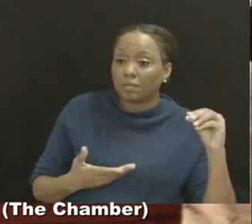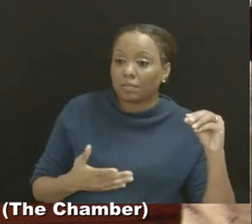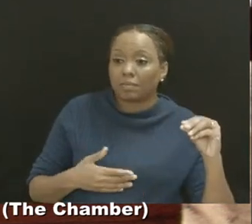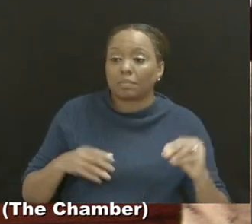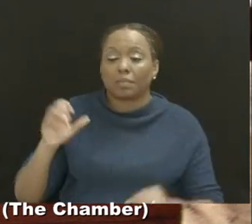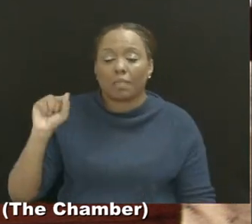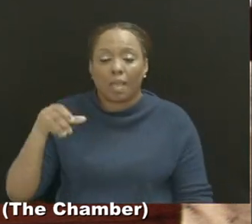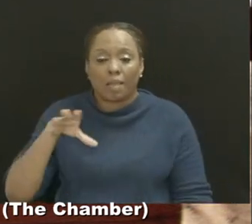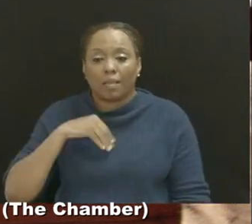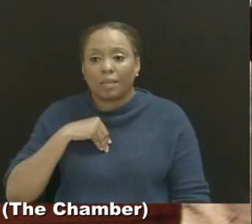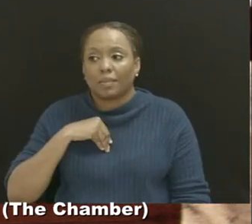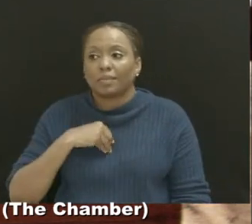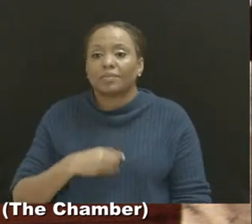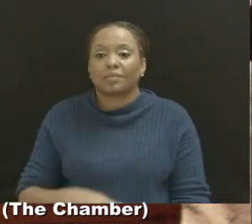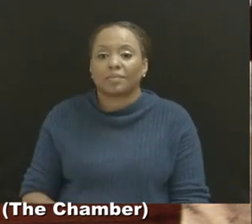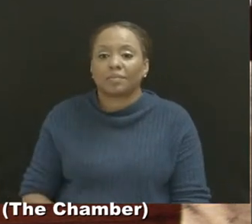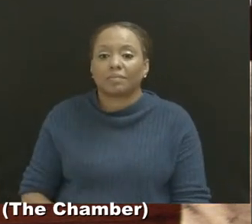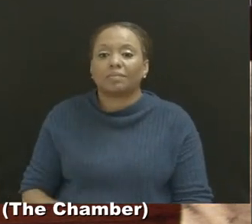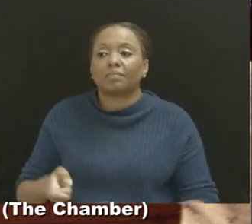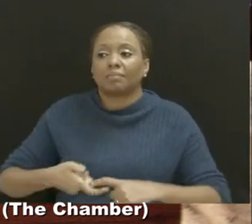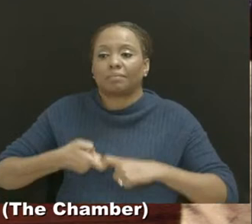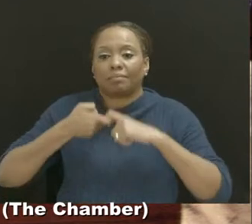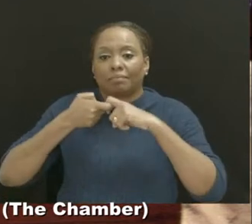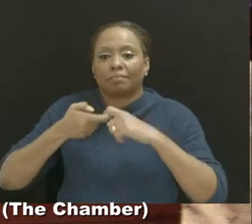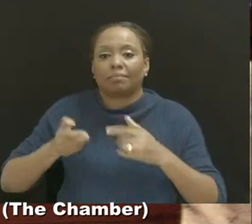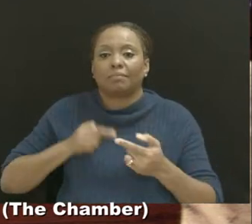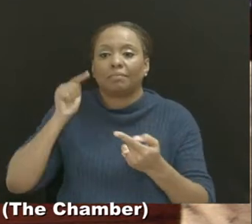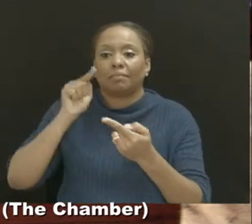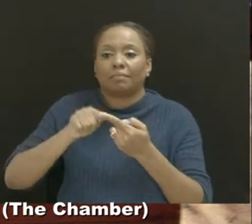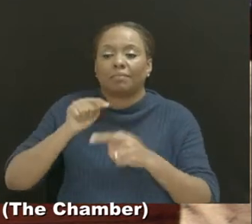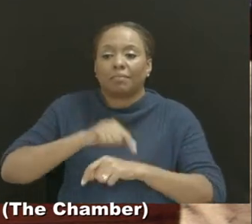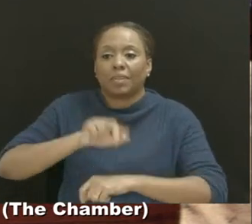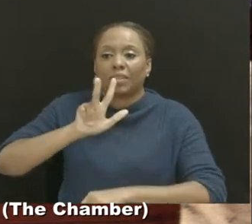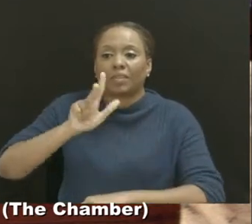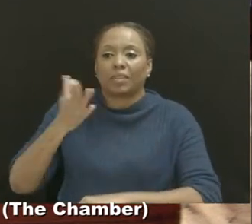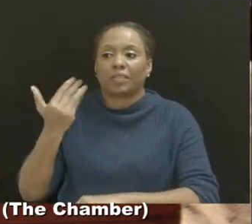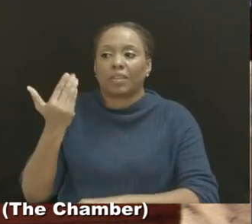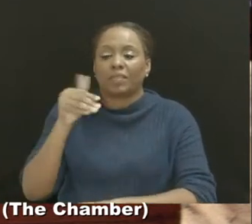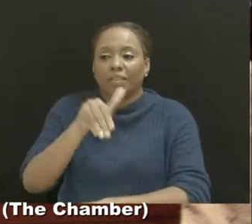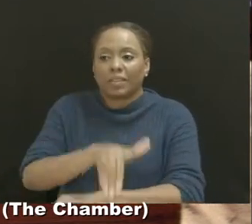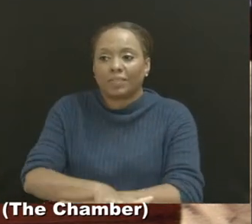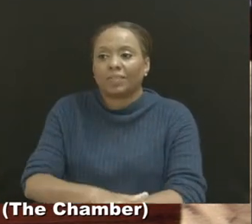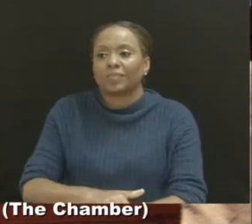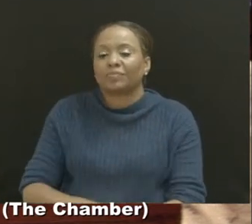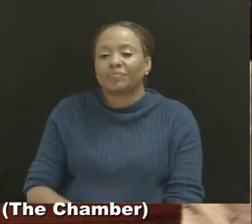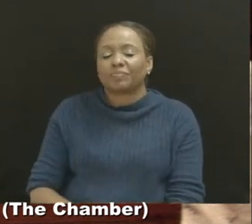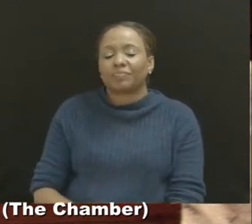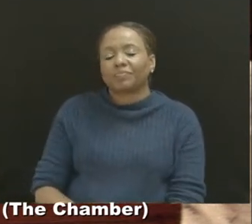Meeting the ayes have it. This honorable chairman stands suspended until 3:15 p.m.